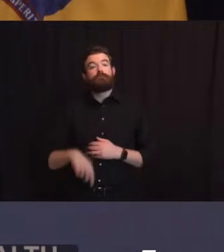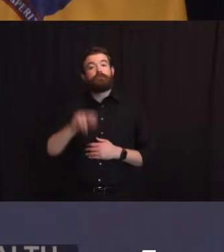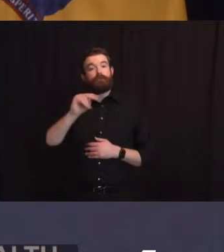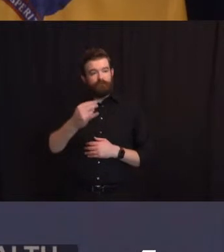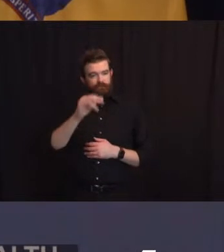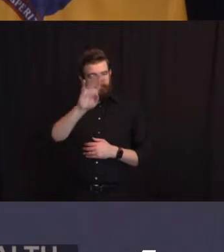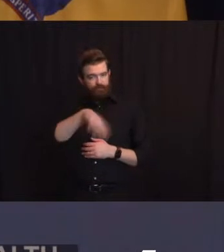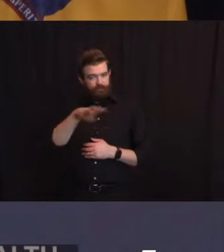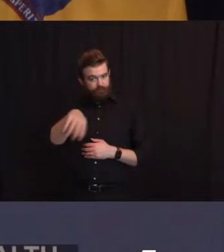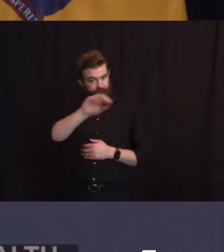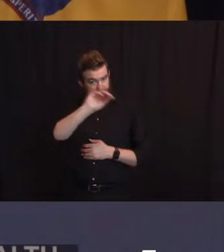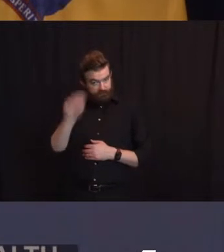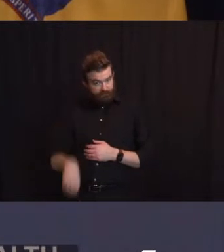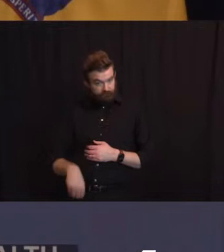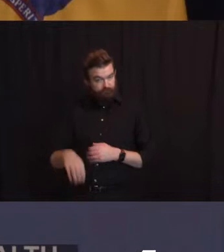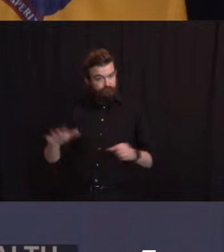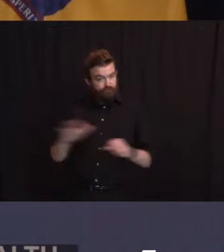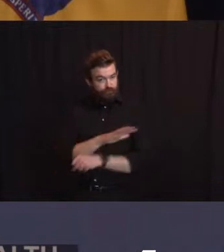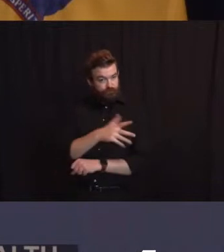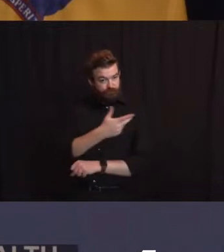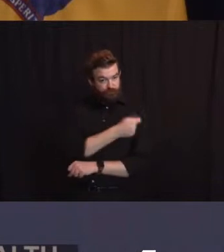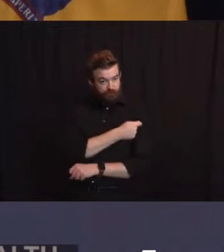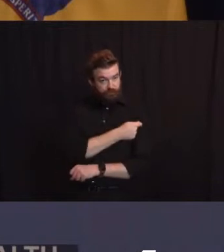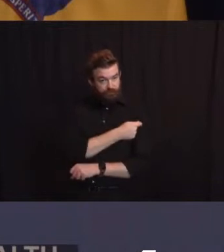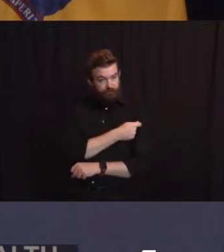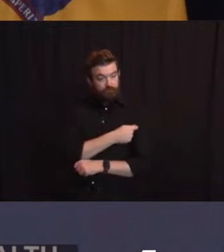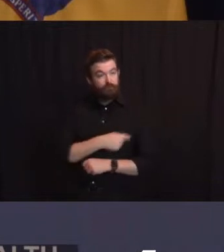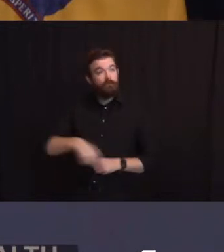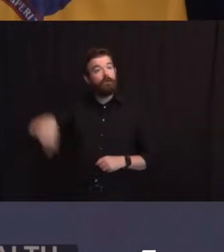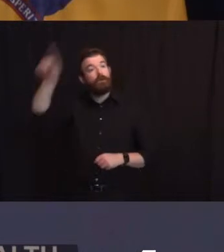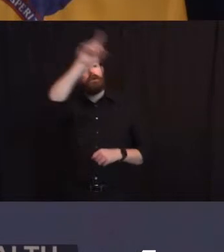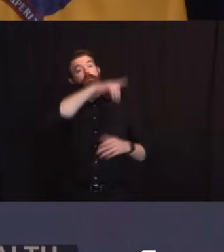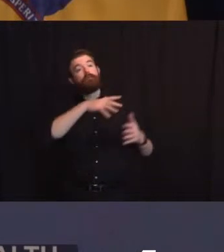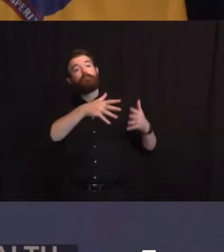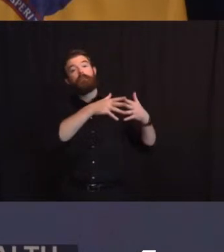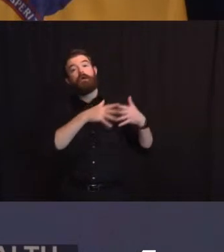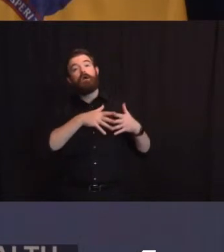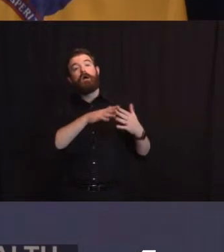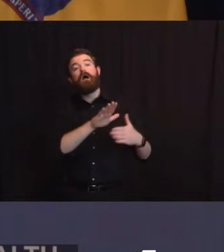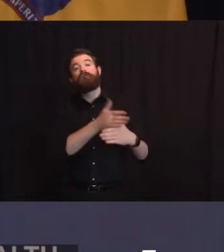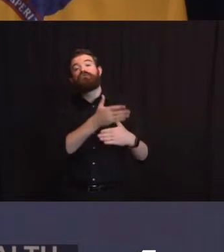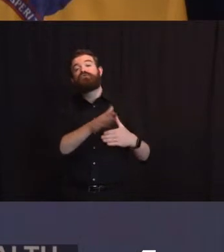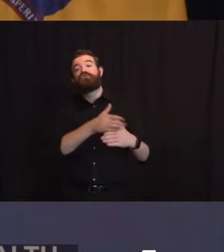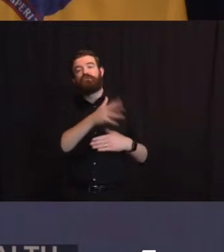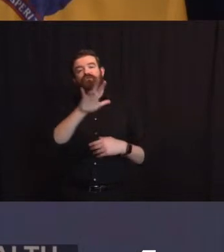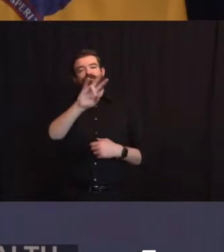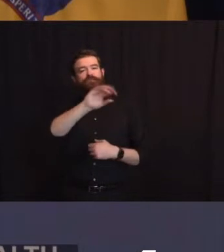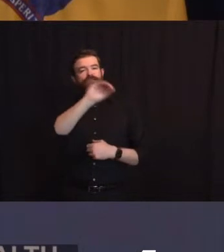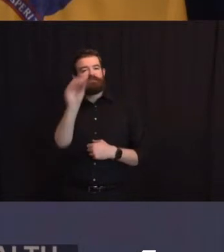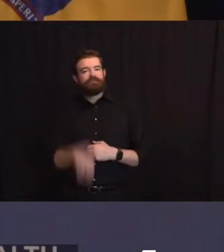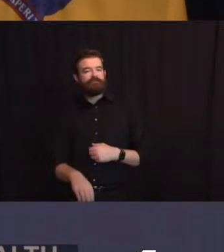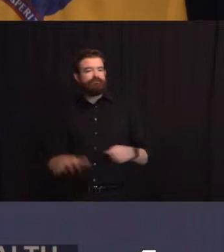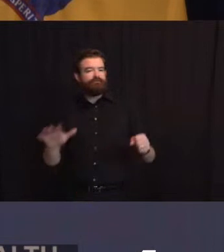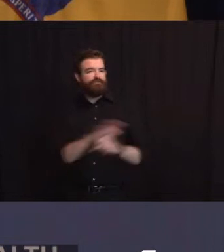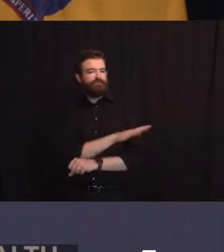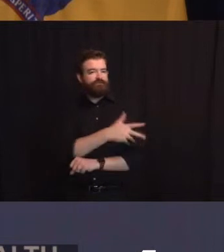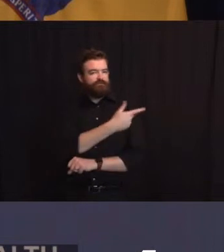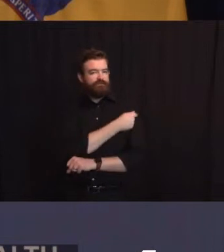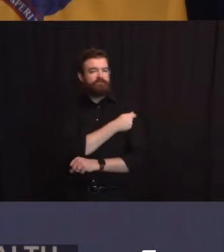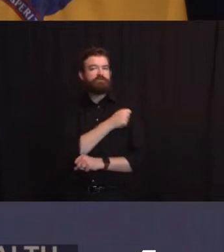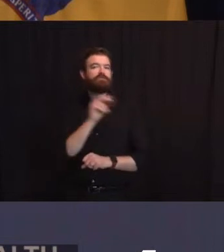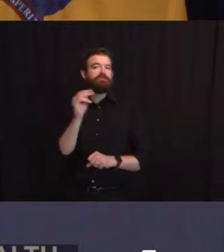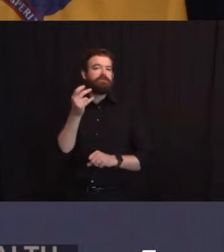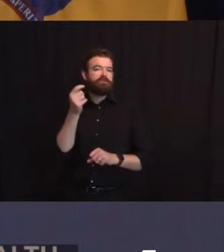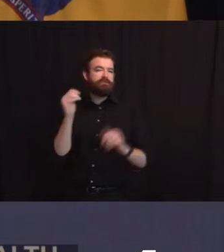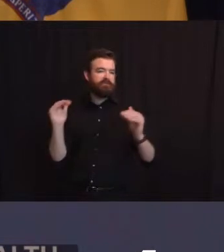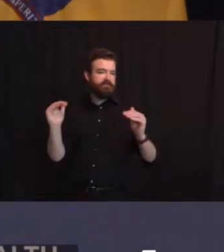decision on indoor mask mandates, is that another way of saying that you don't think the CDC, that they acted too soon, that they should have